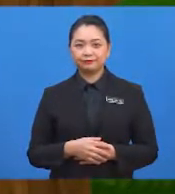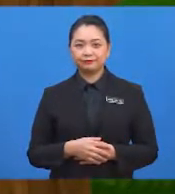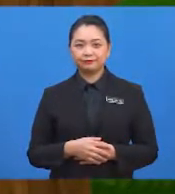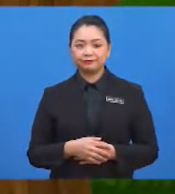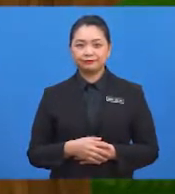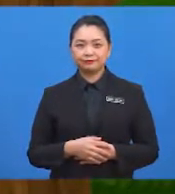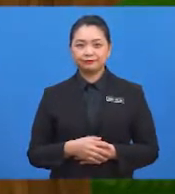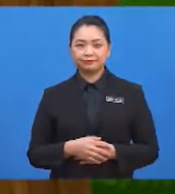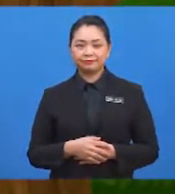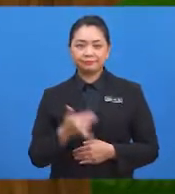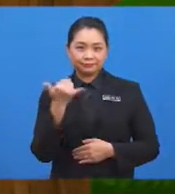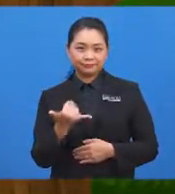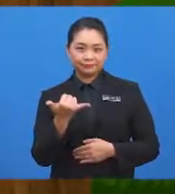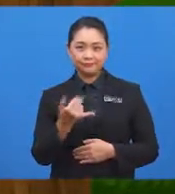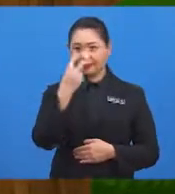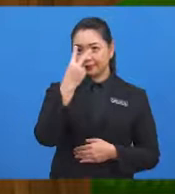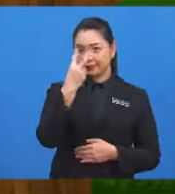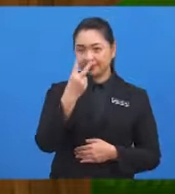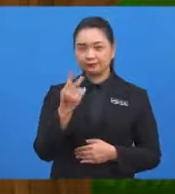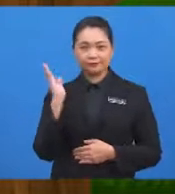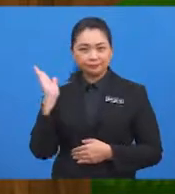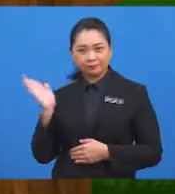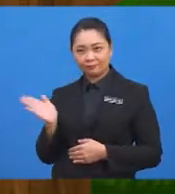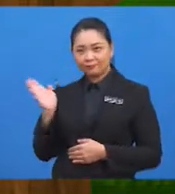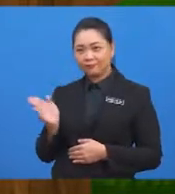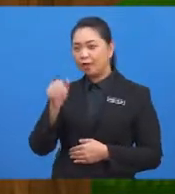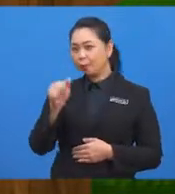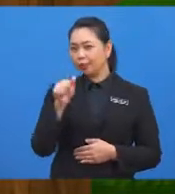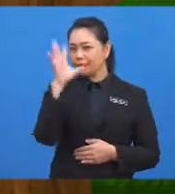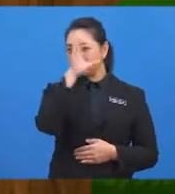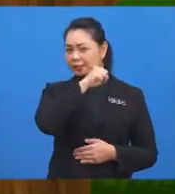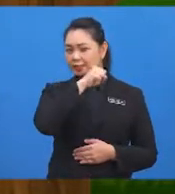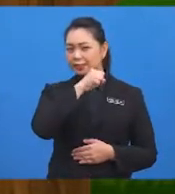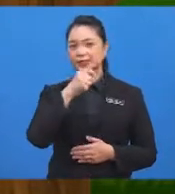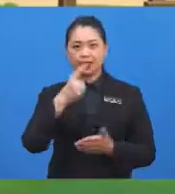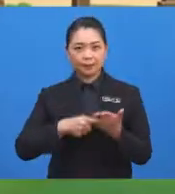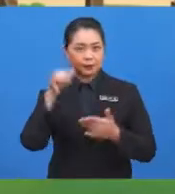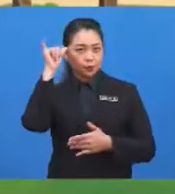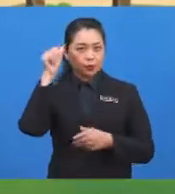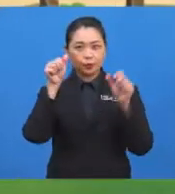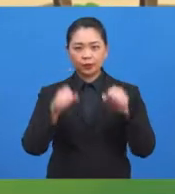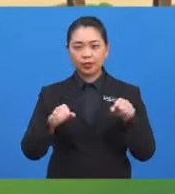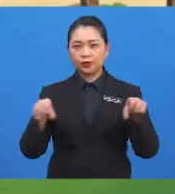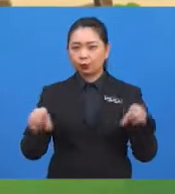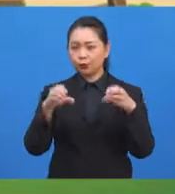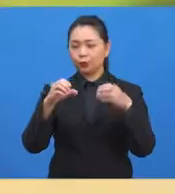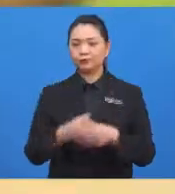comes round 3. Here's another one. Can you guess what Yolo can do?